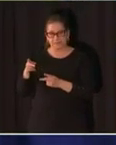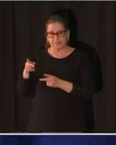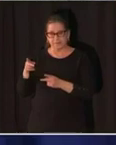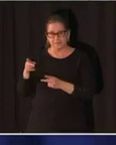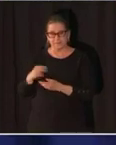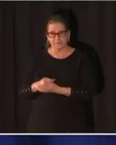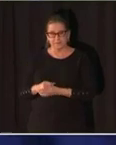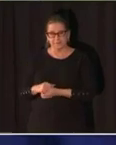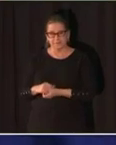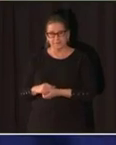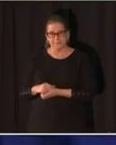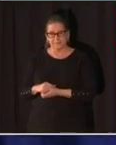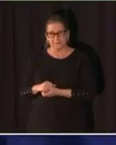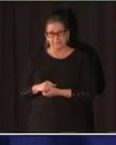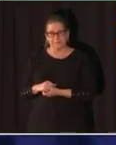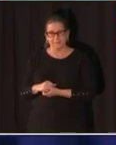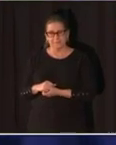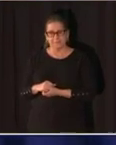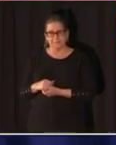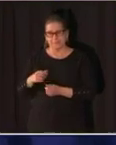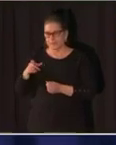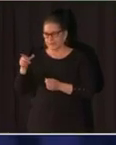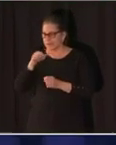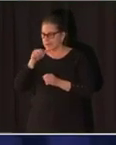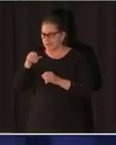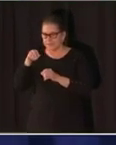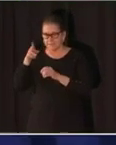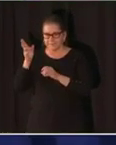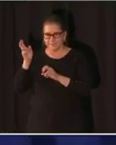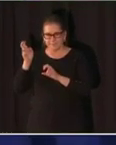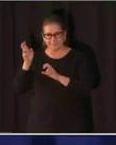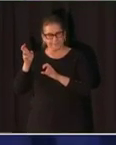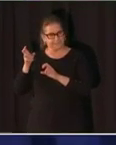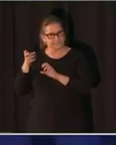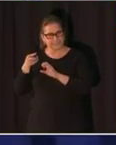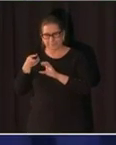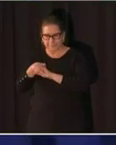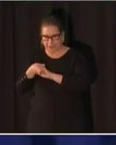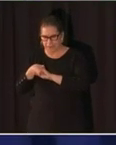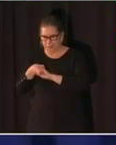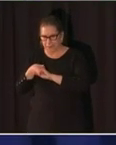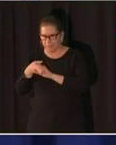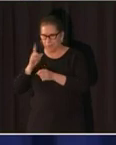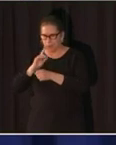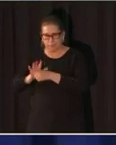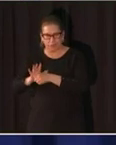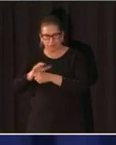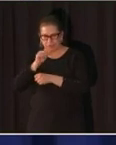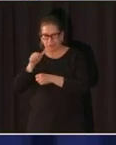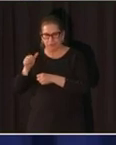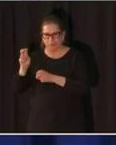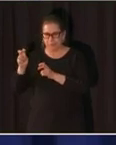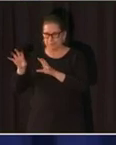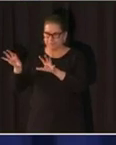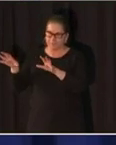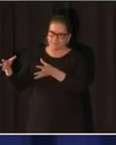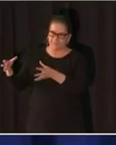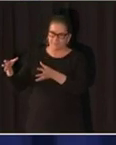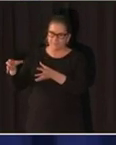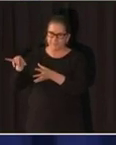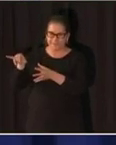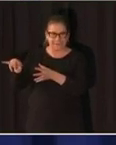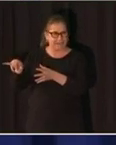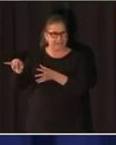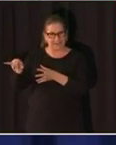the treatment of their COVID status. So when we talk about the need for a negative pressure